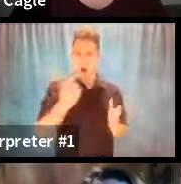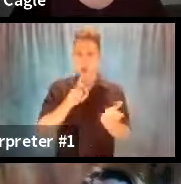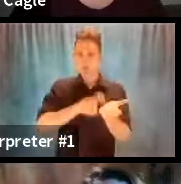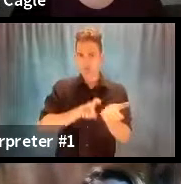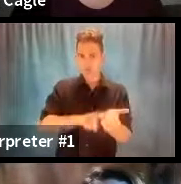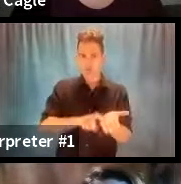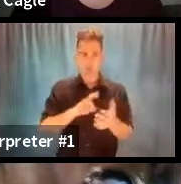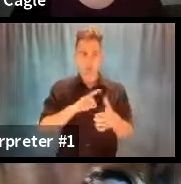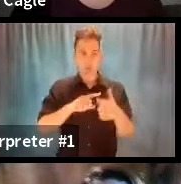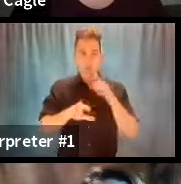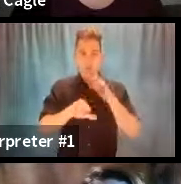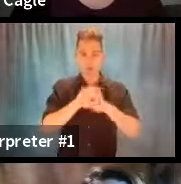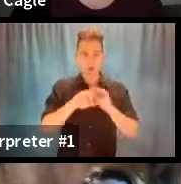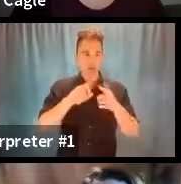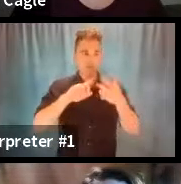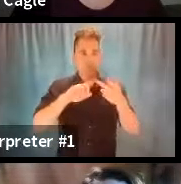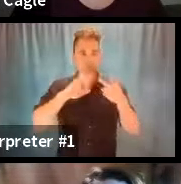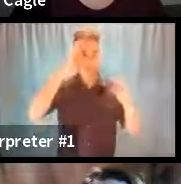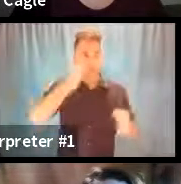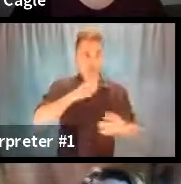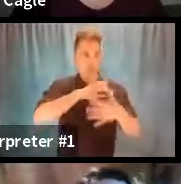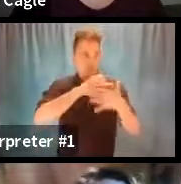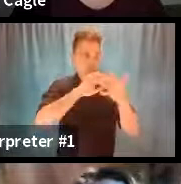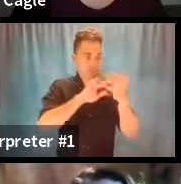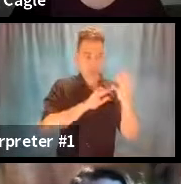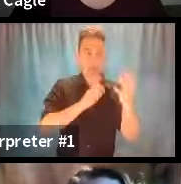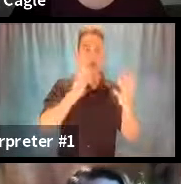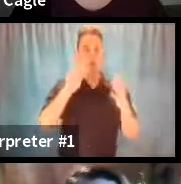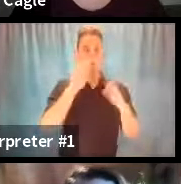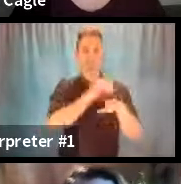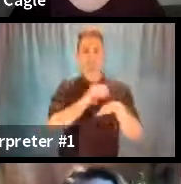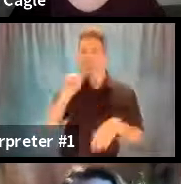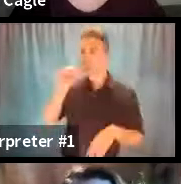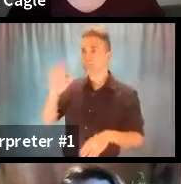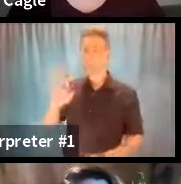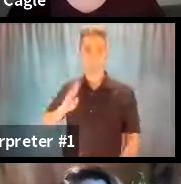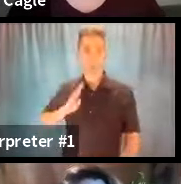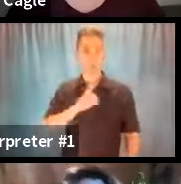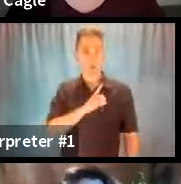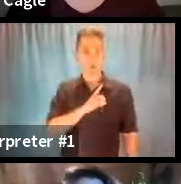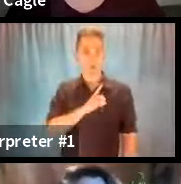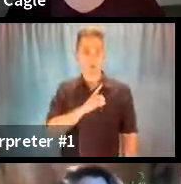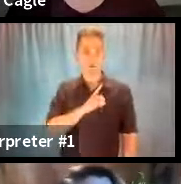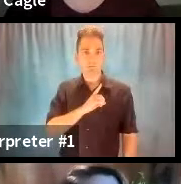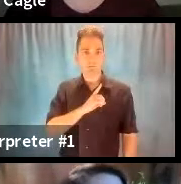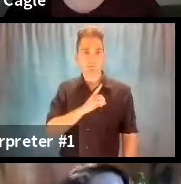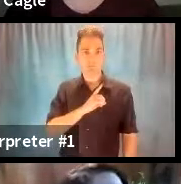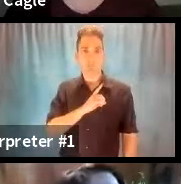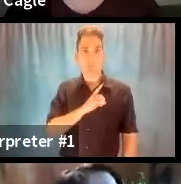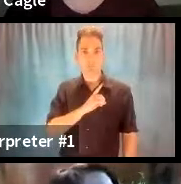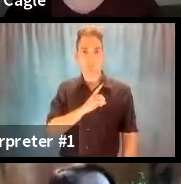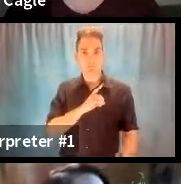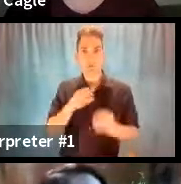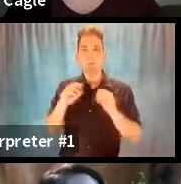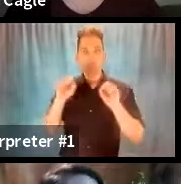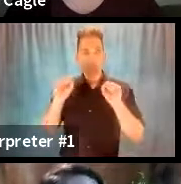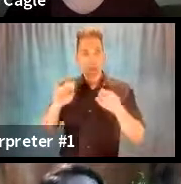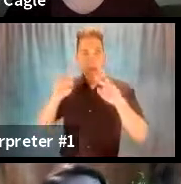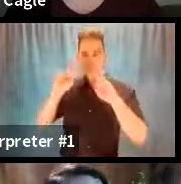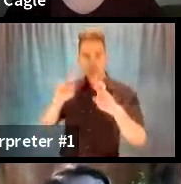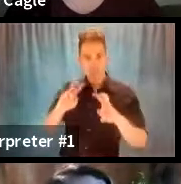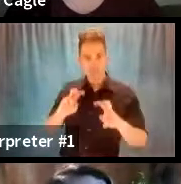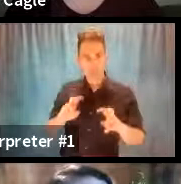and conclusions to the board for further analysis and making more informed decisions for the Walnut Park